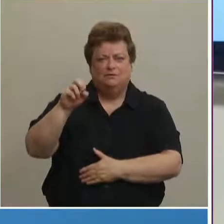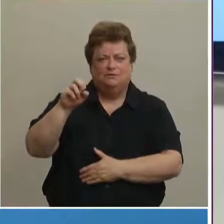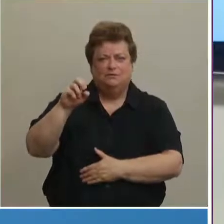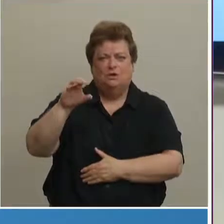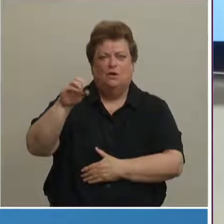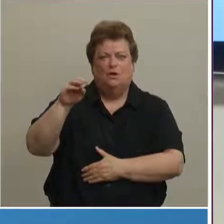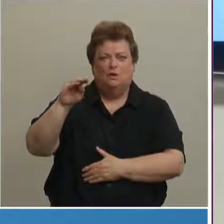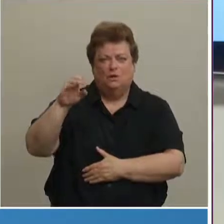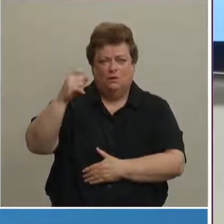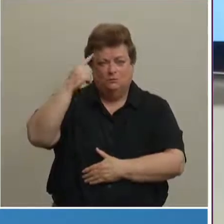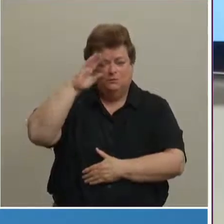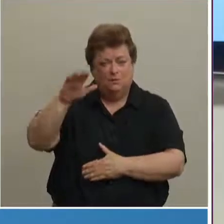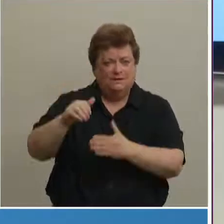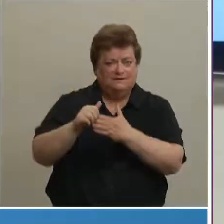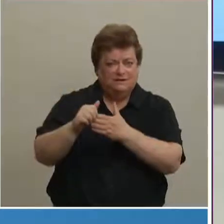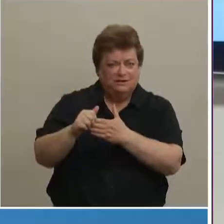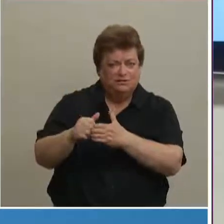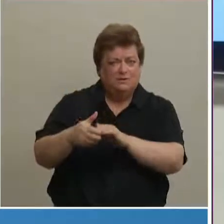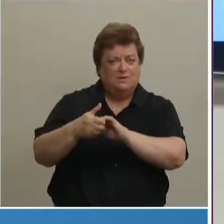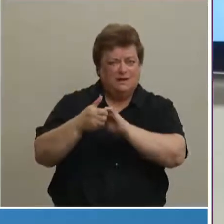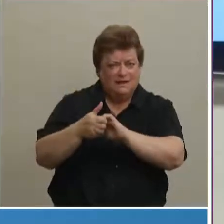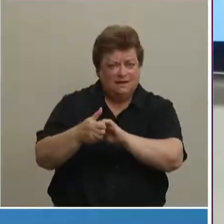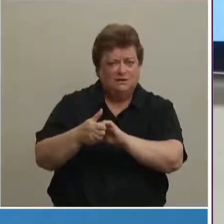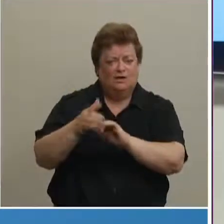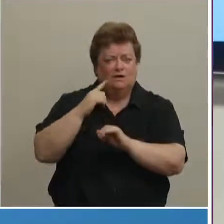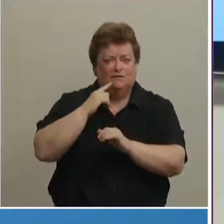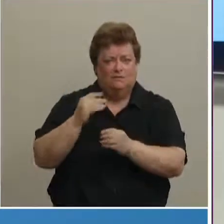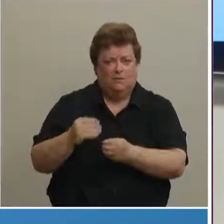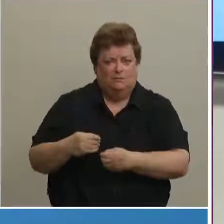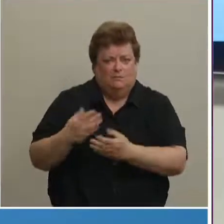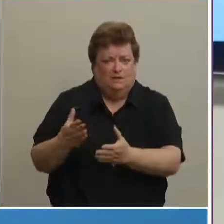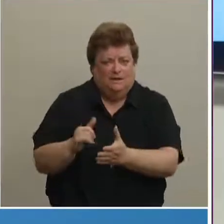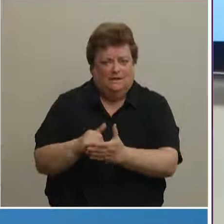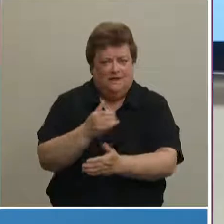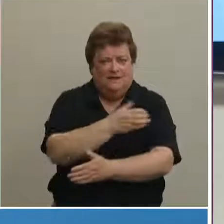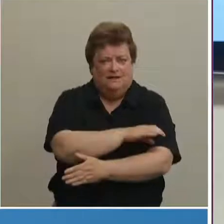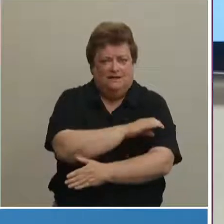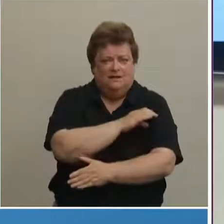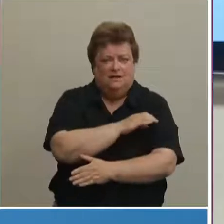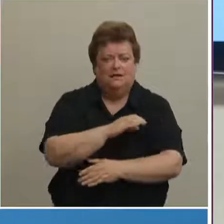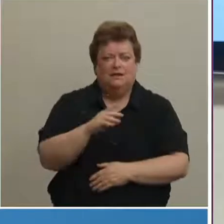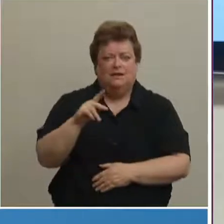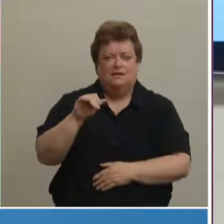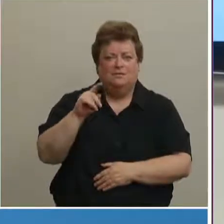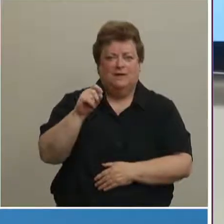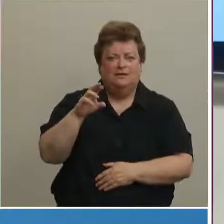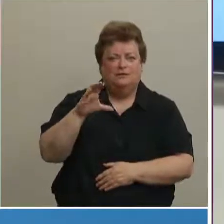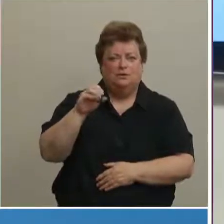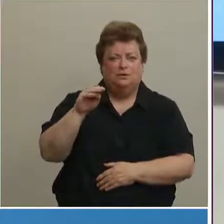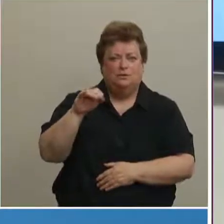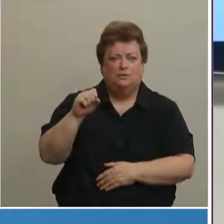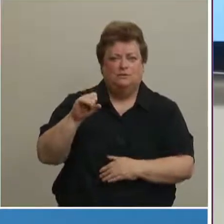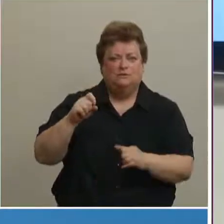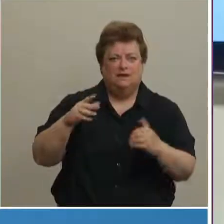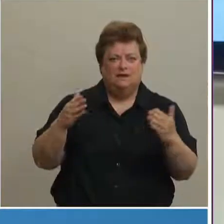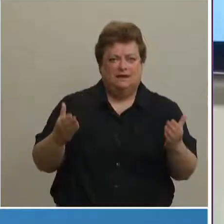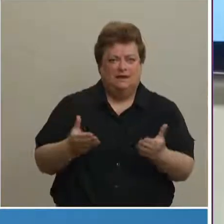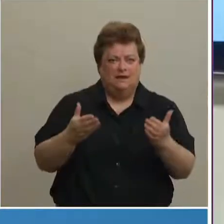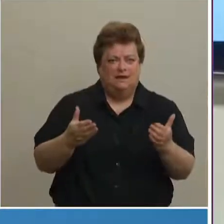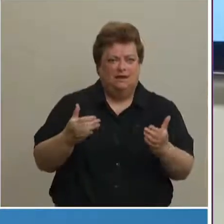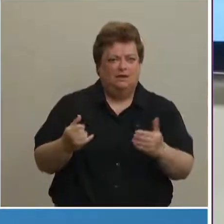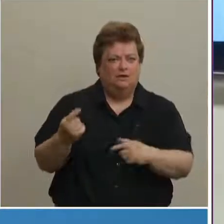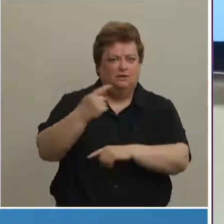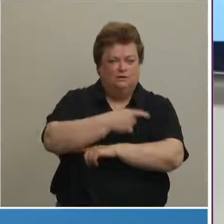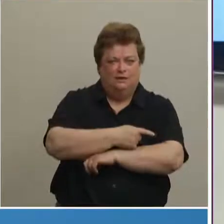his leadership and collaboration in hosting this clinic. Pastor Combs is here